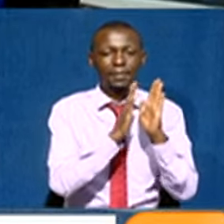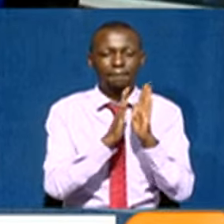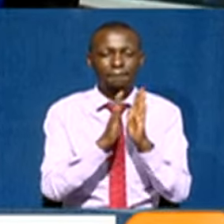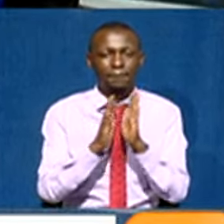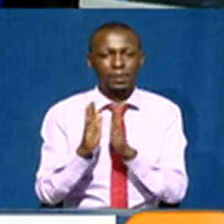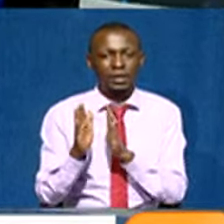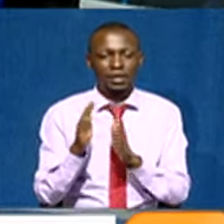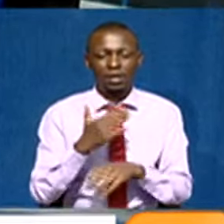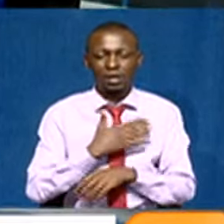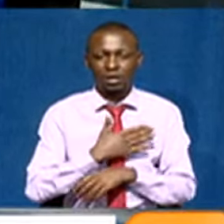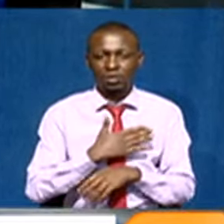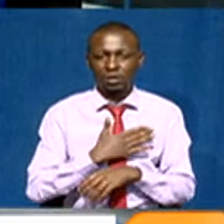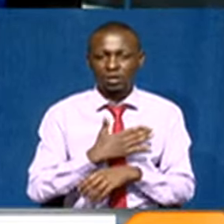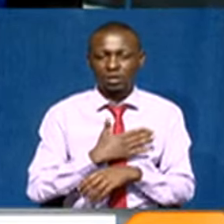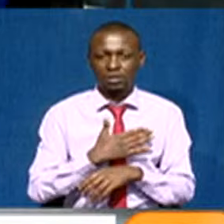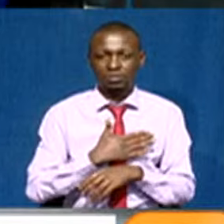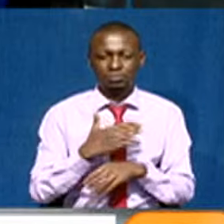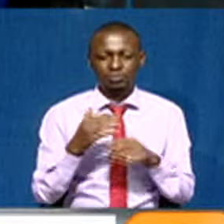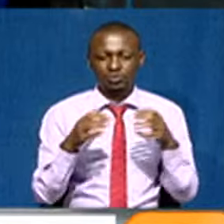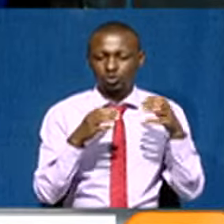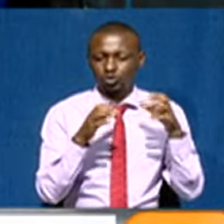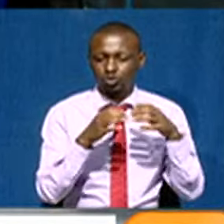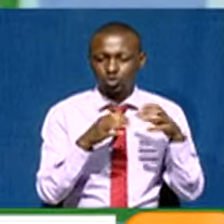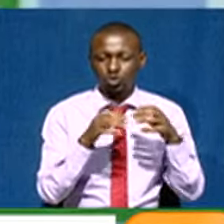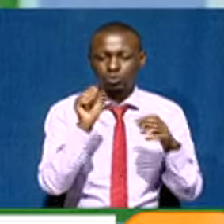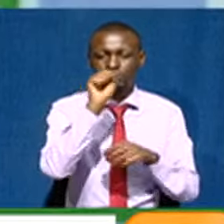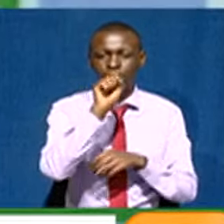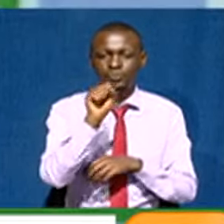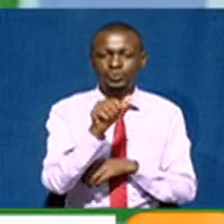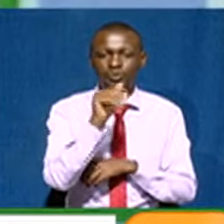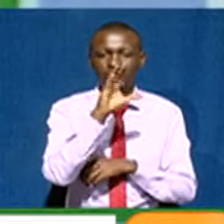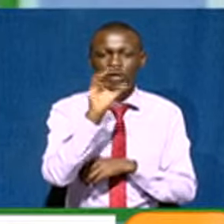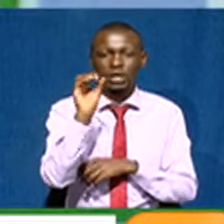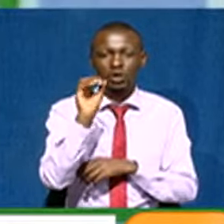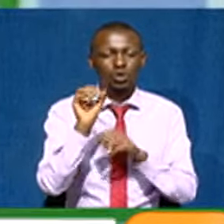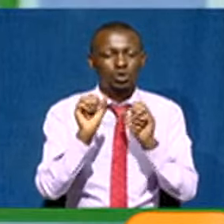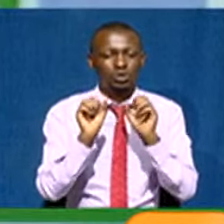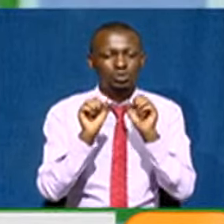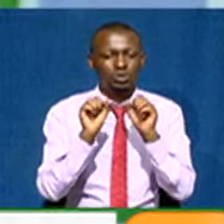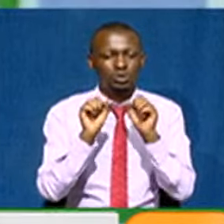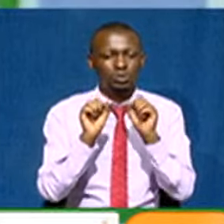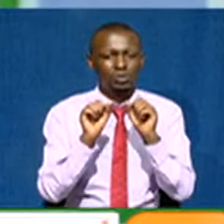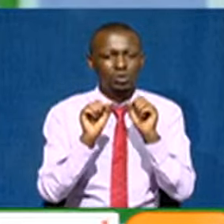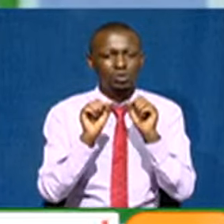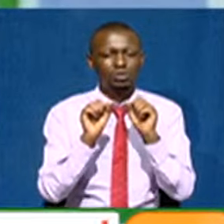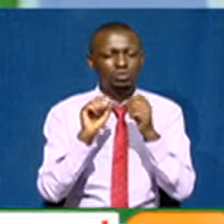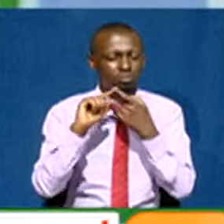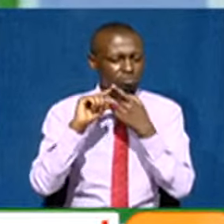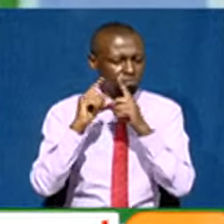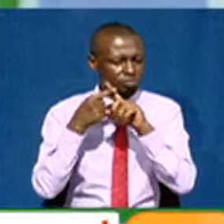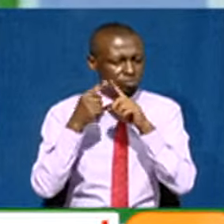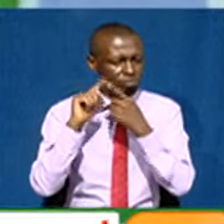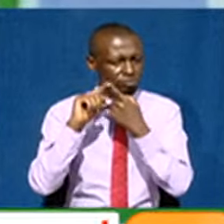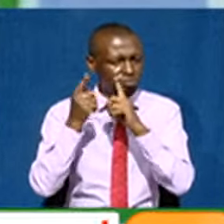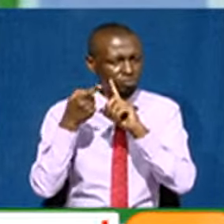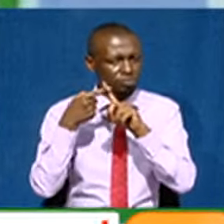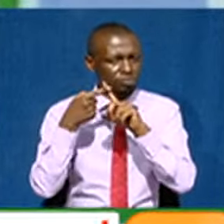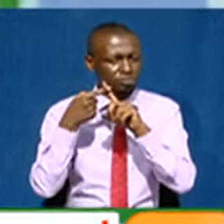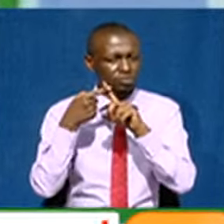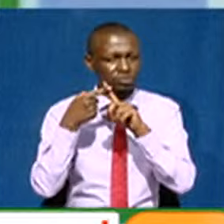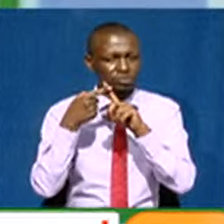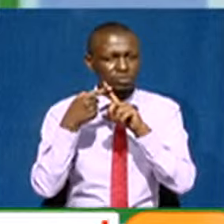future as a Sacco, and we were looking at what is it that will make this Sacco,